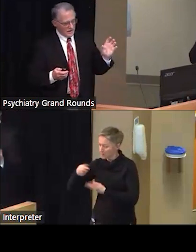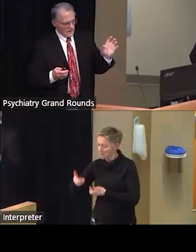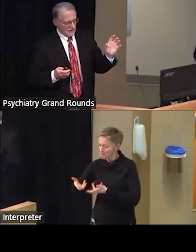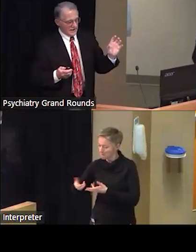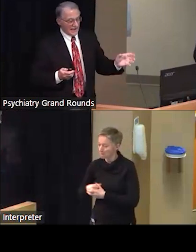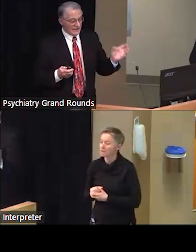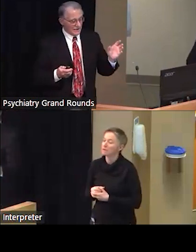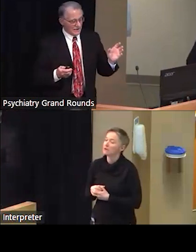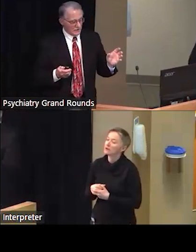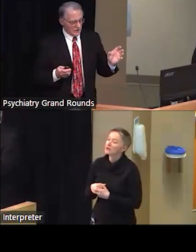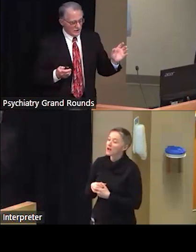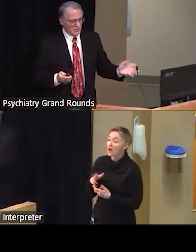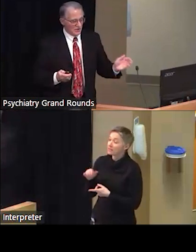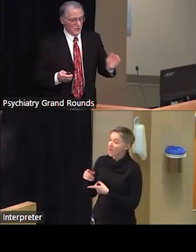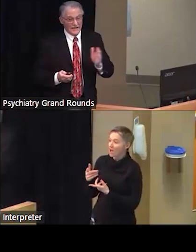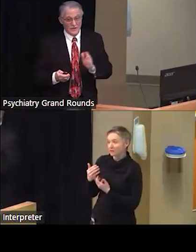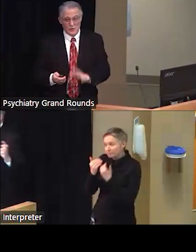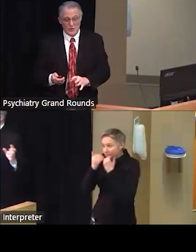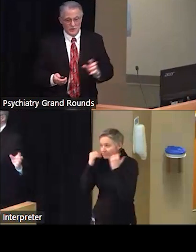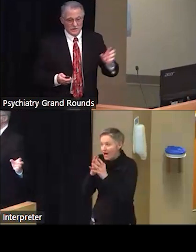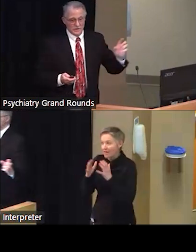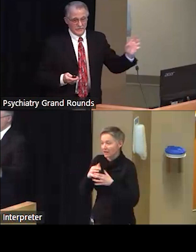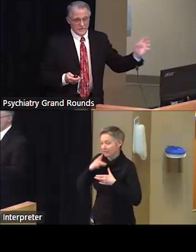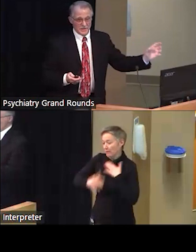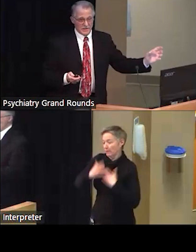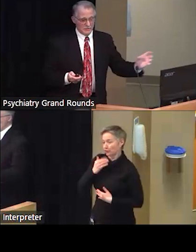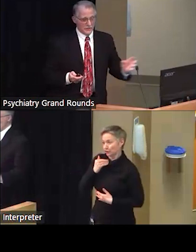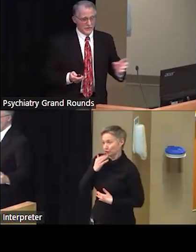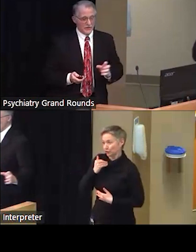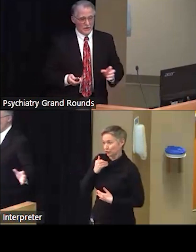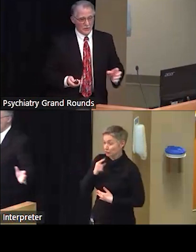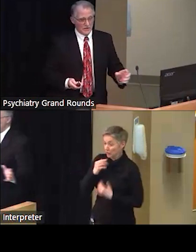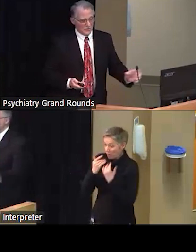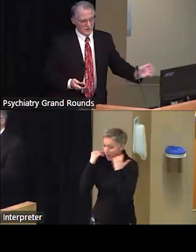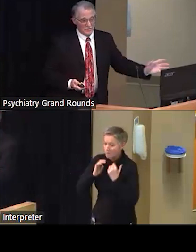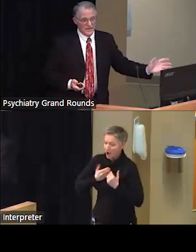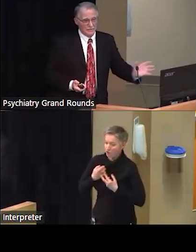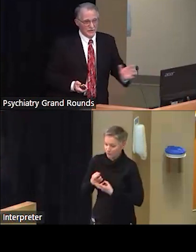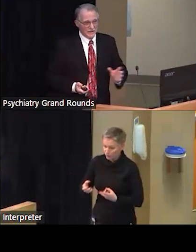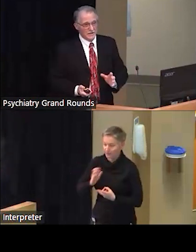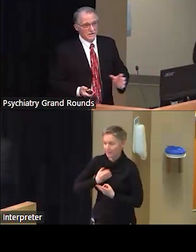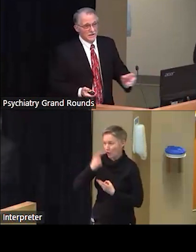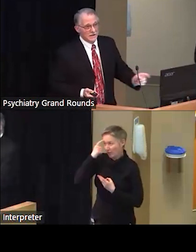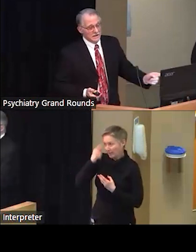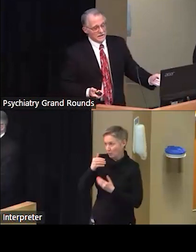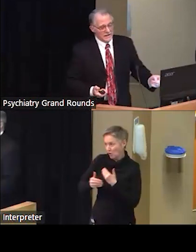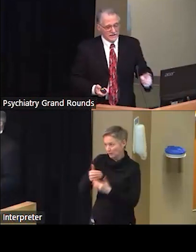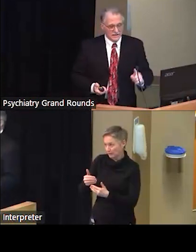It's highly uses through a lot of glucose. This is our burning through our resource, our thinking